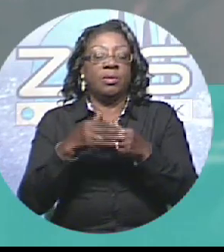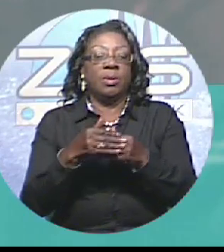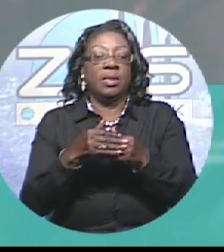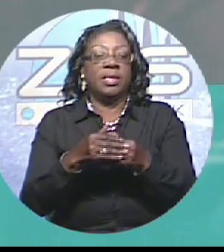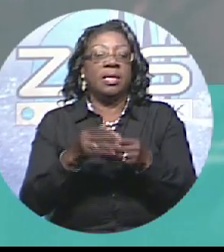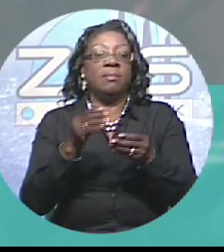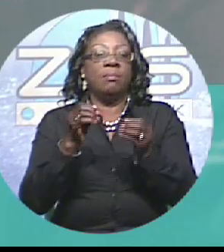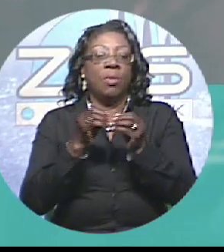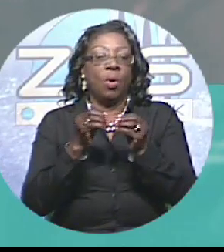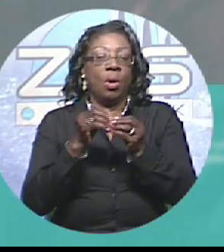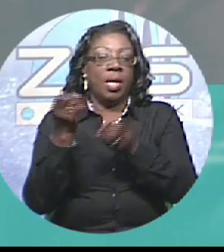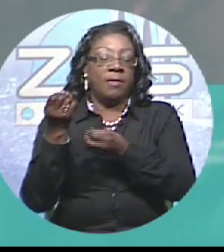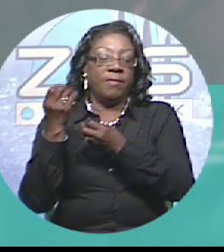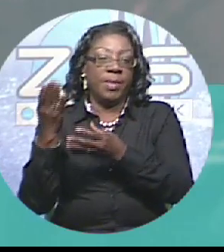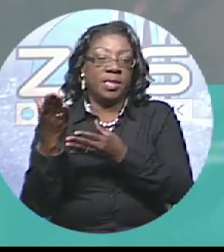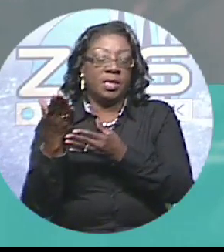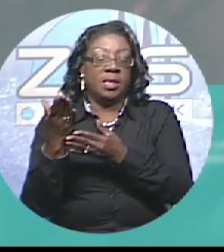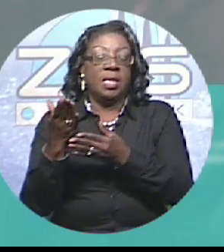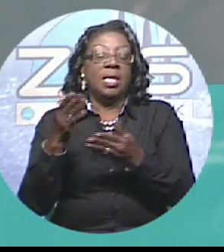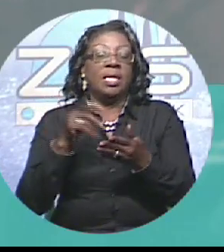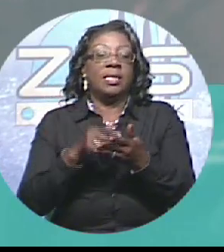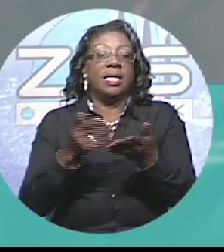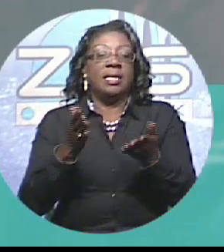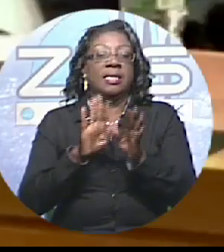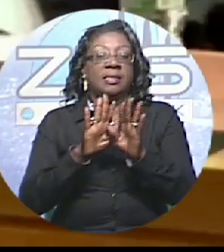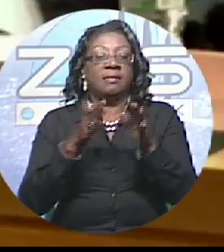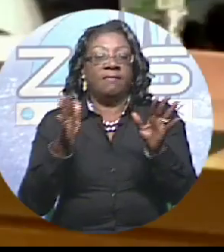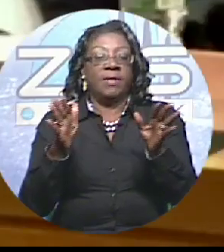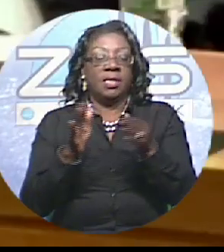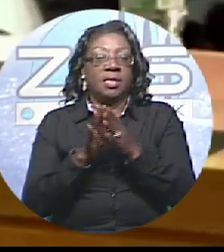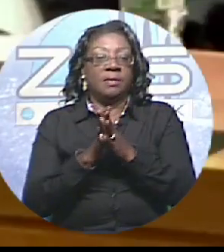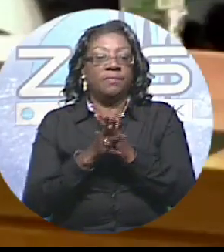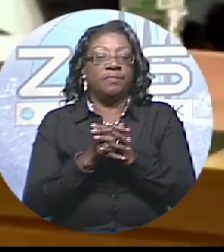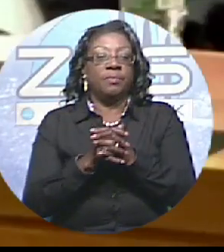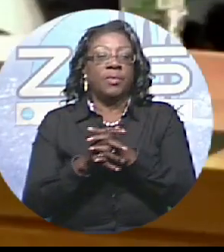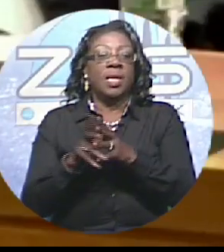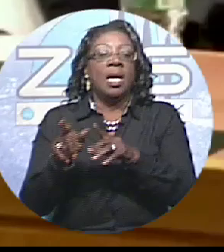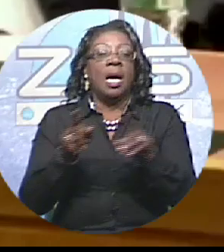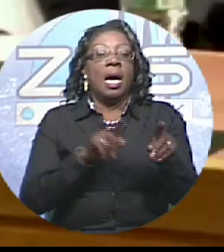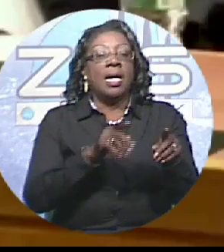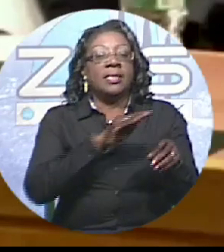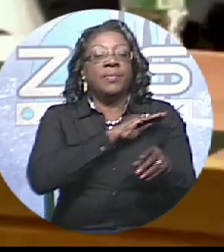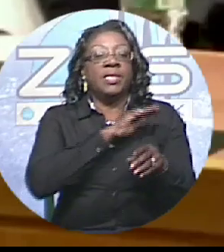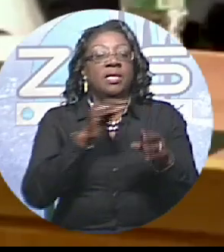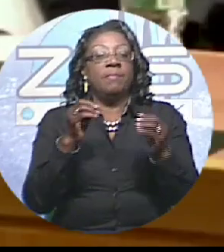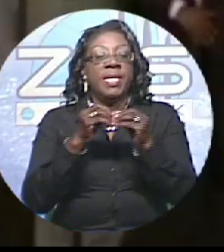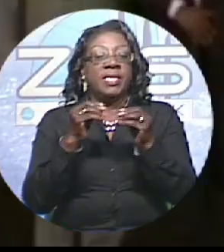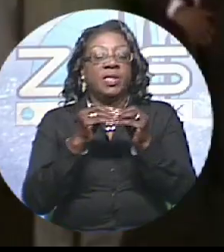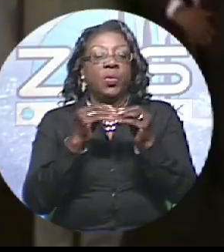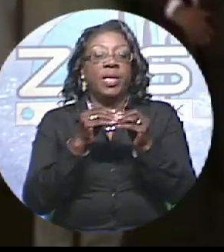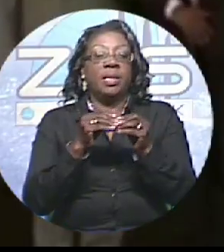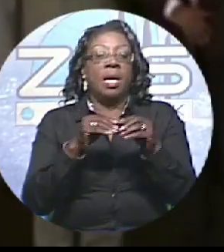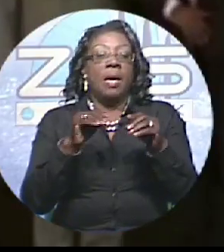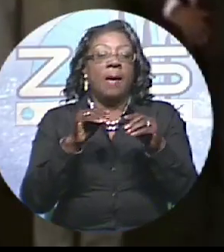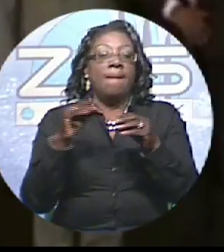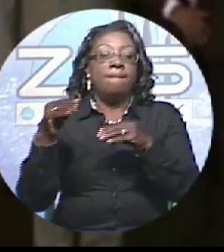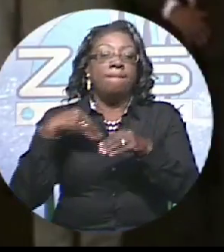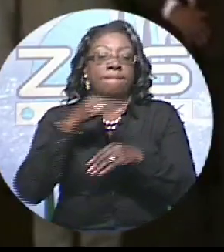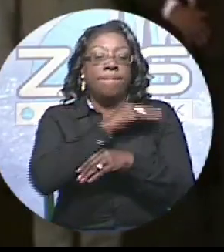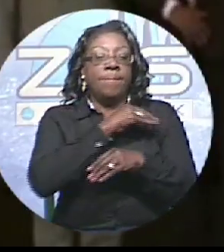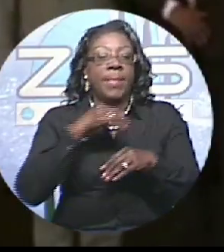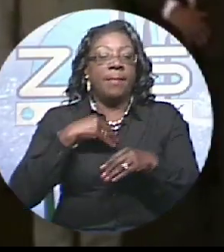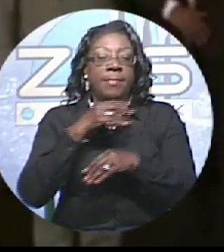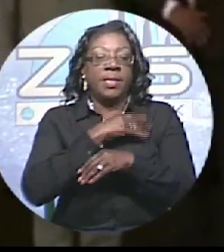further notice. So that's the situation there. As Mitchell meets with members of the community of Latin America